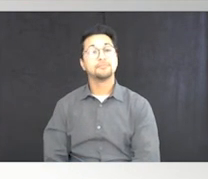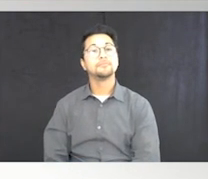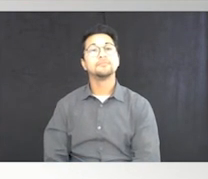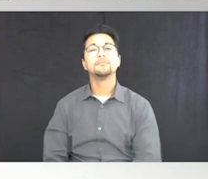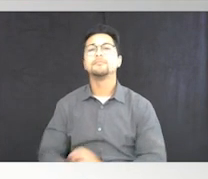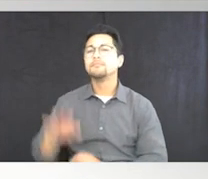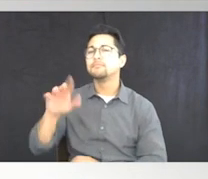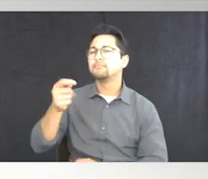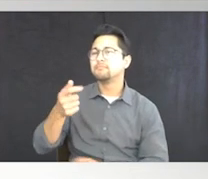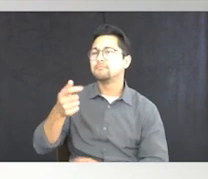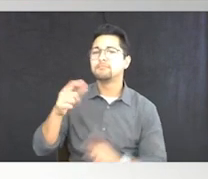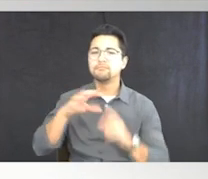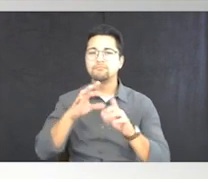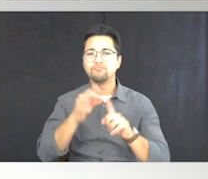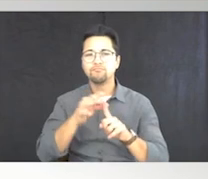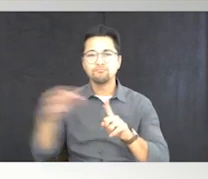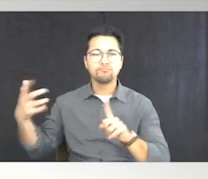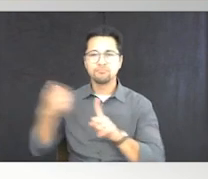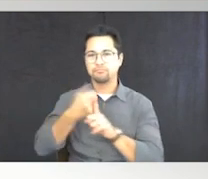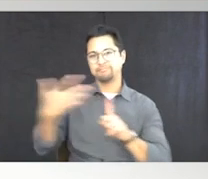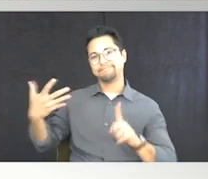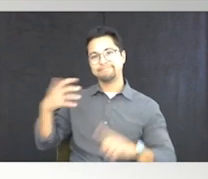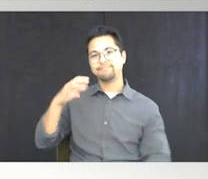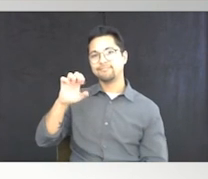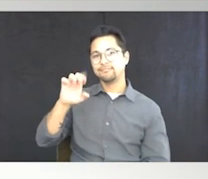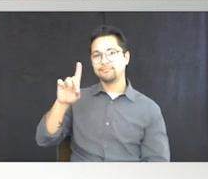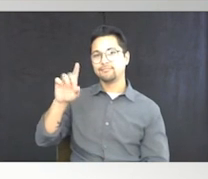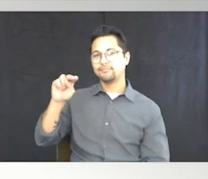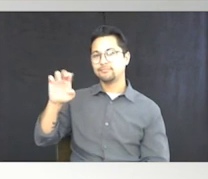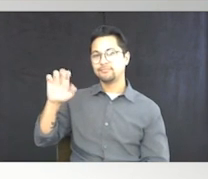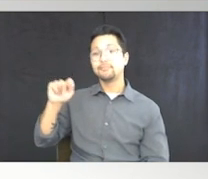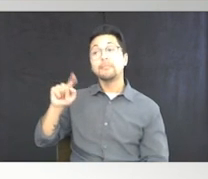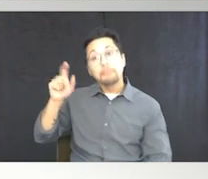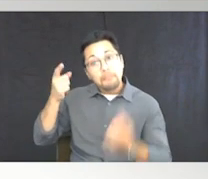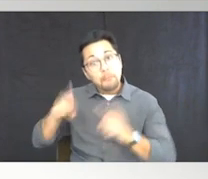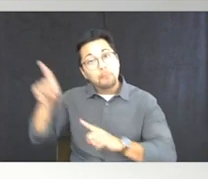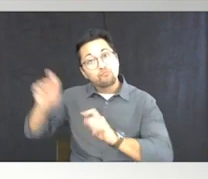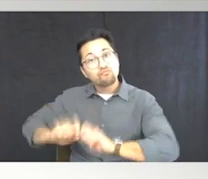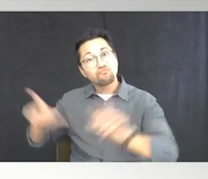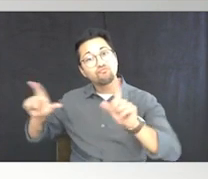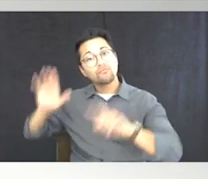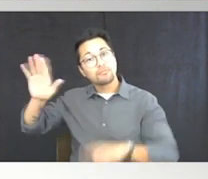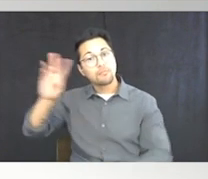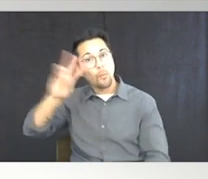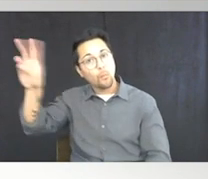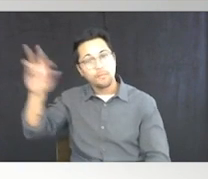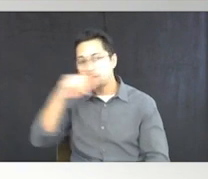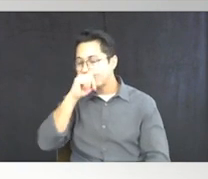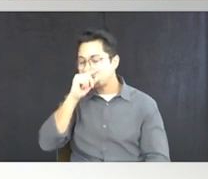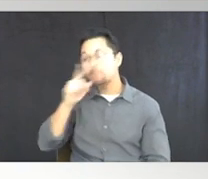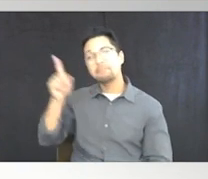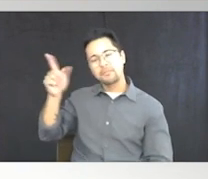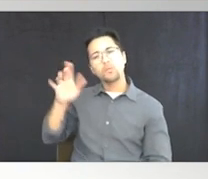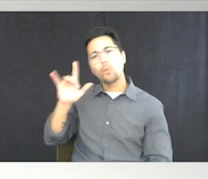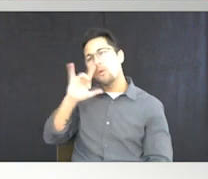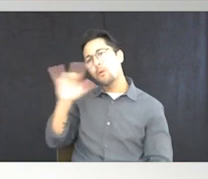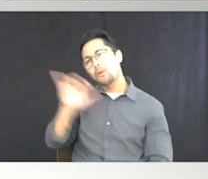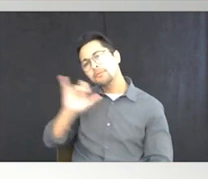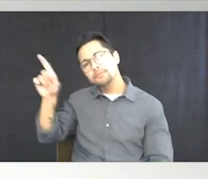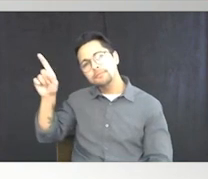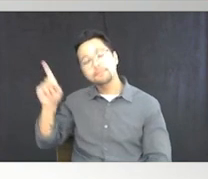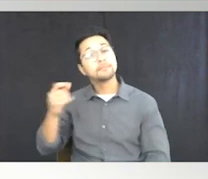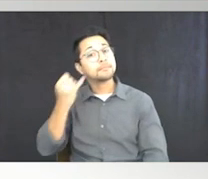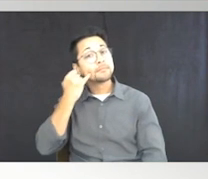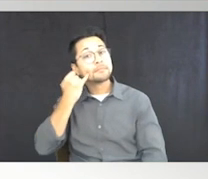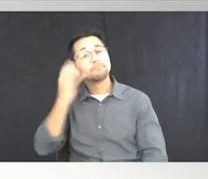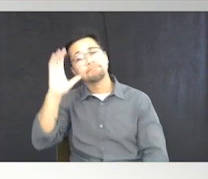A little bit about SEDNet. When you go to their website, this is part of what will pop up. And if